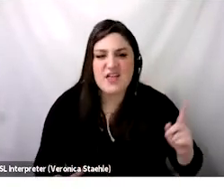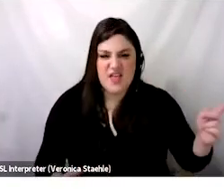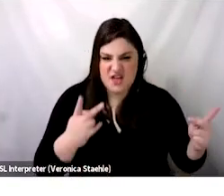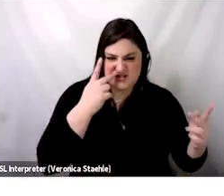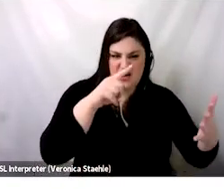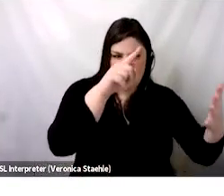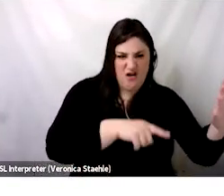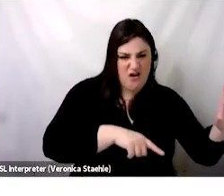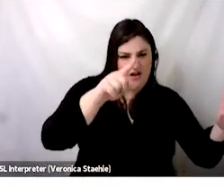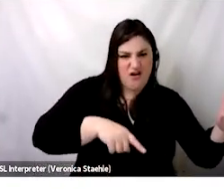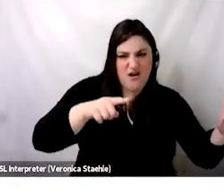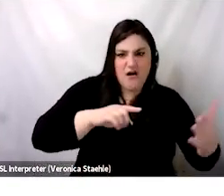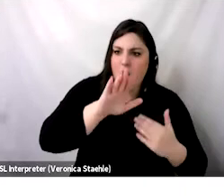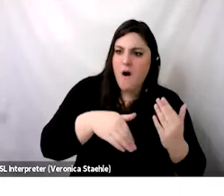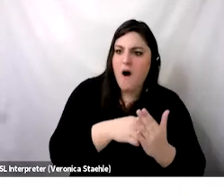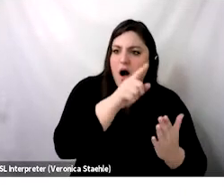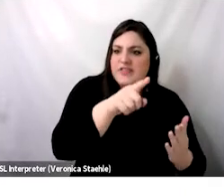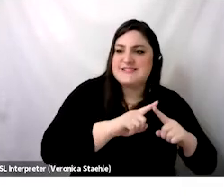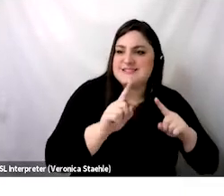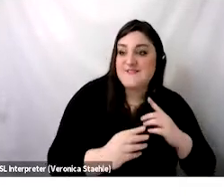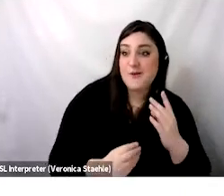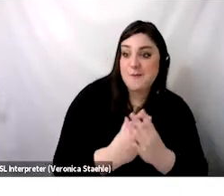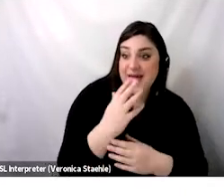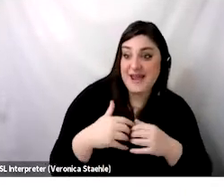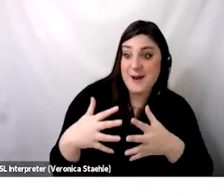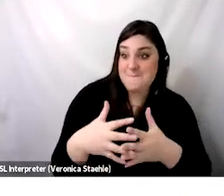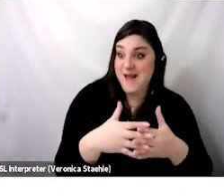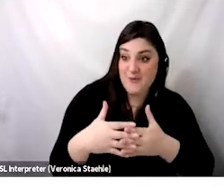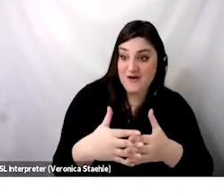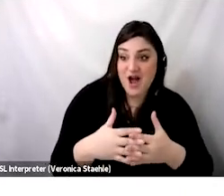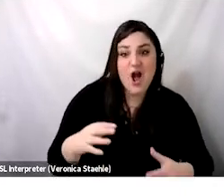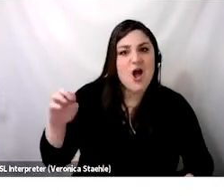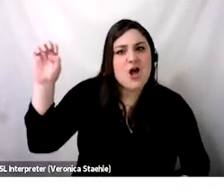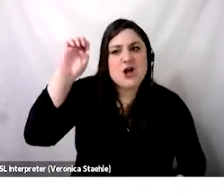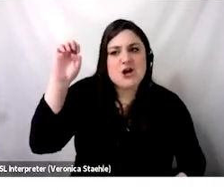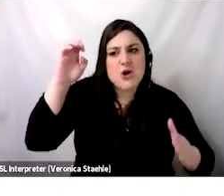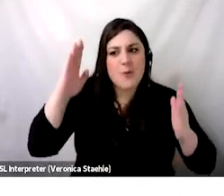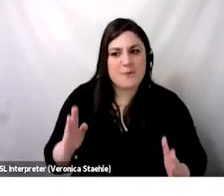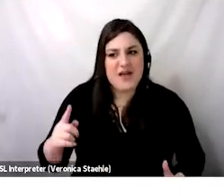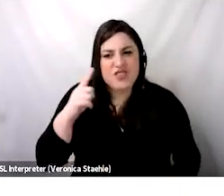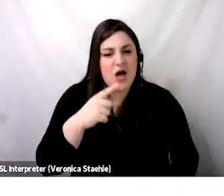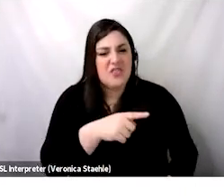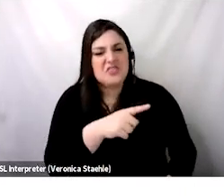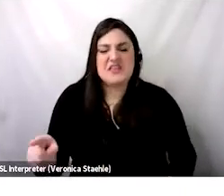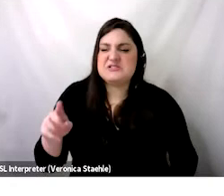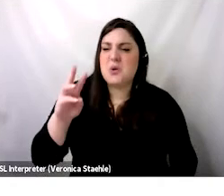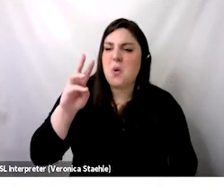plants planted here in America, they thought they were weeds.